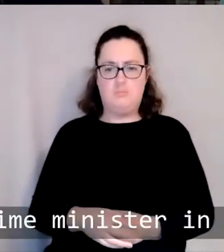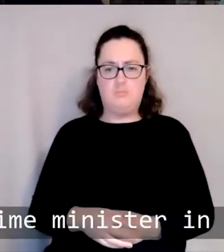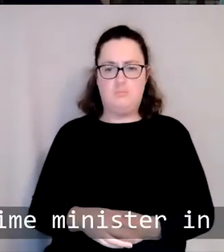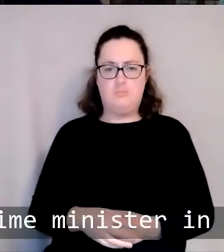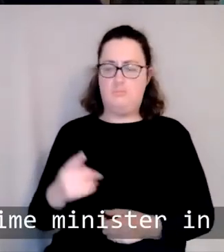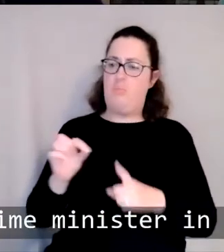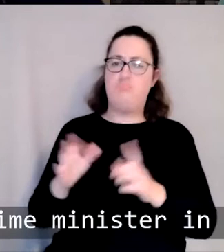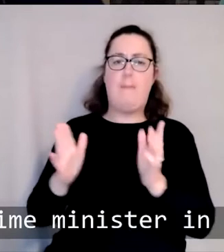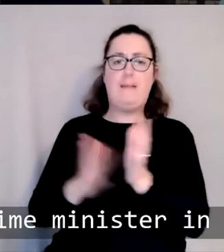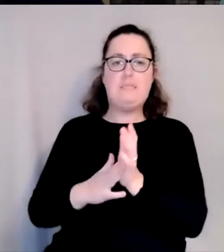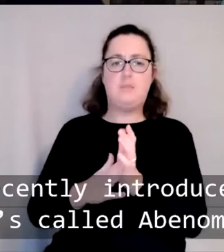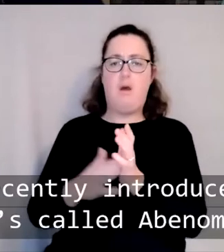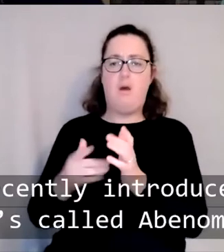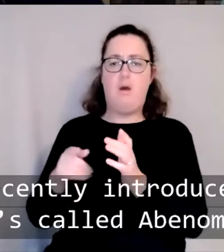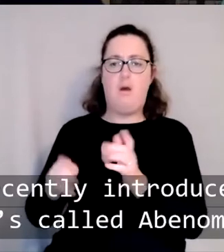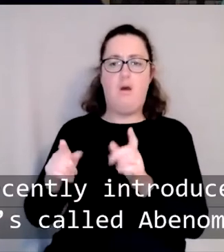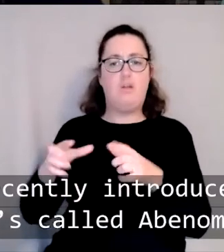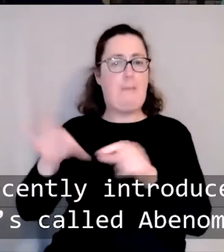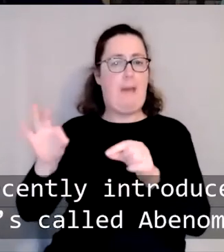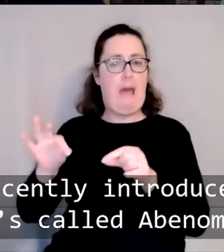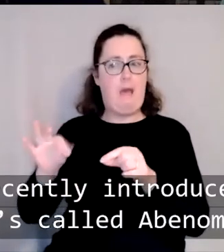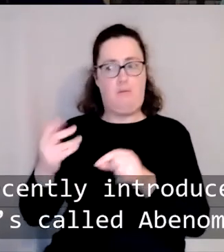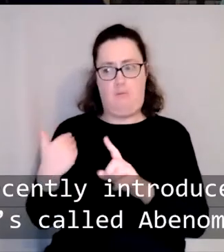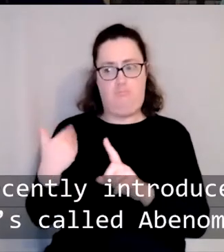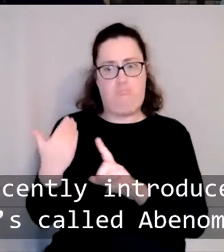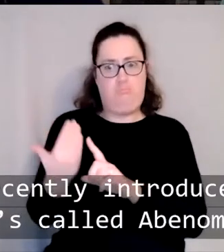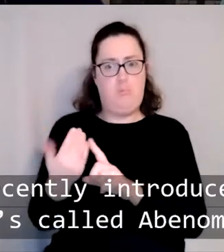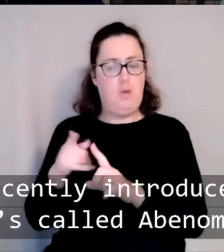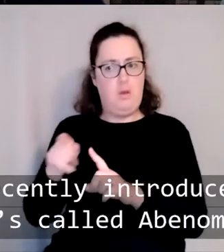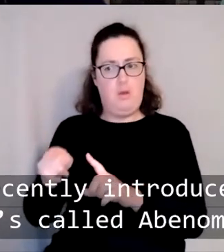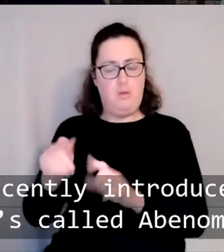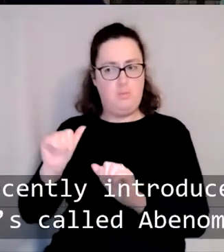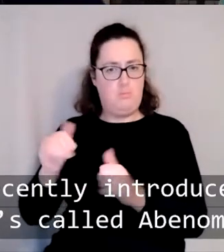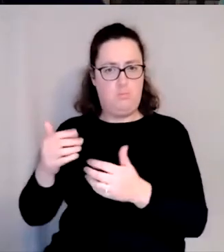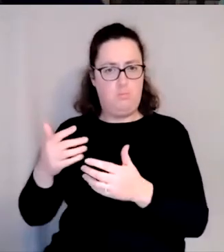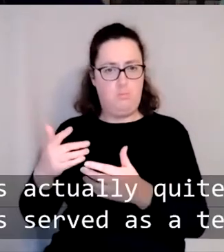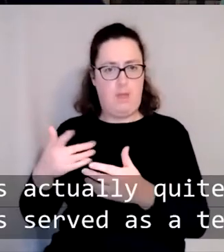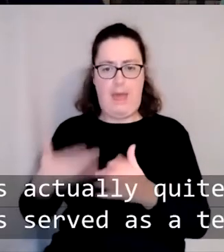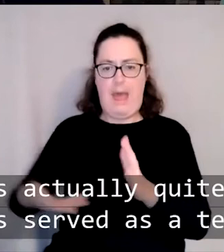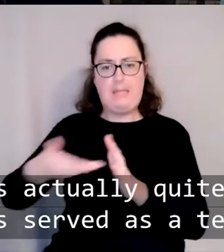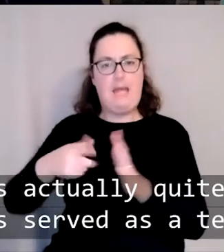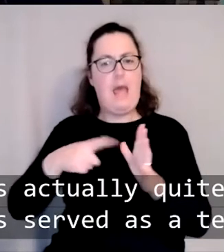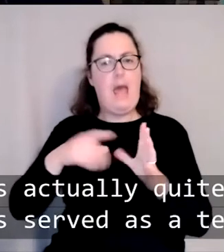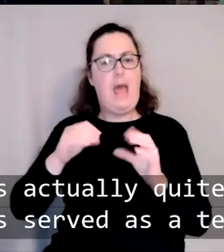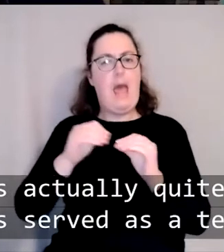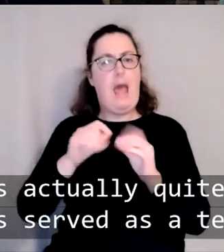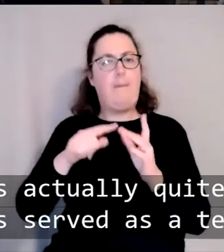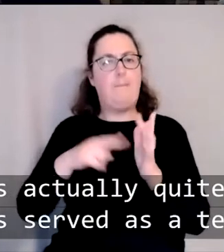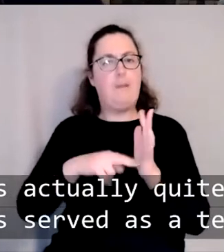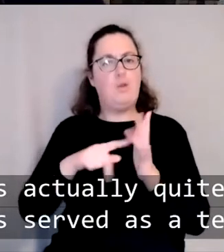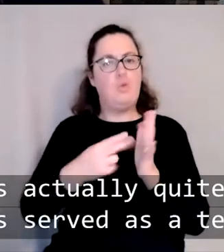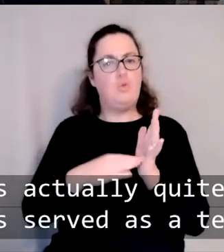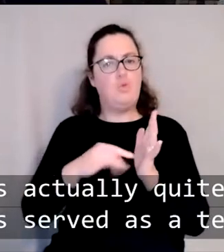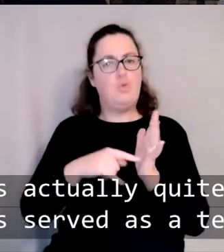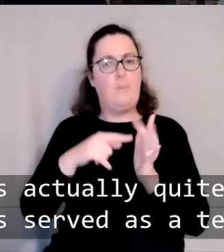minister in Japan till recently, introduced what was called Abenomics, which was actually quite serious and